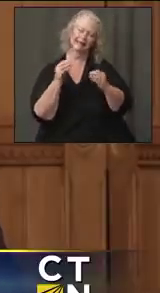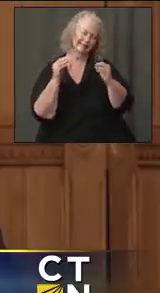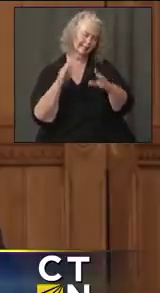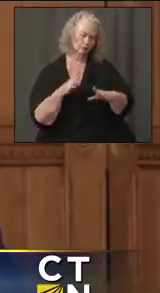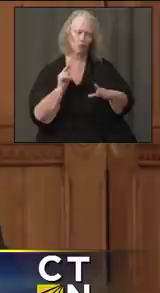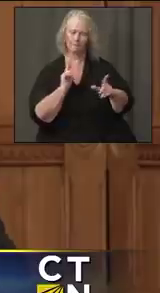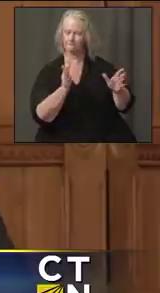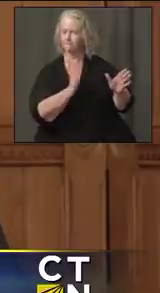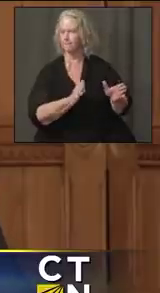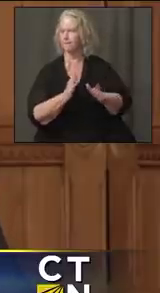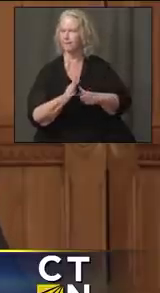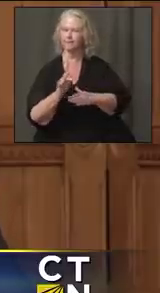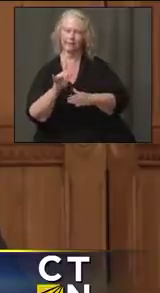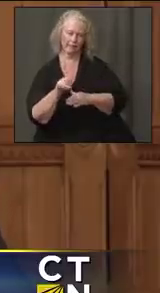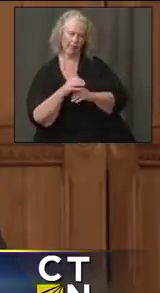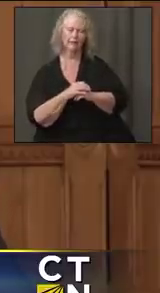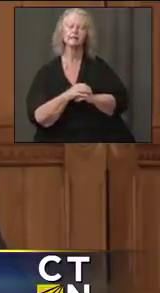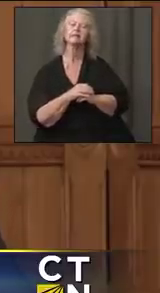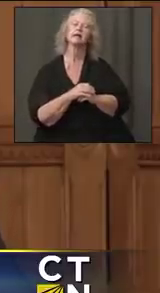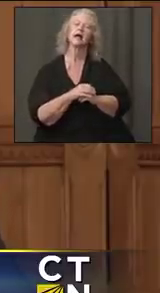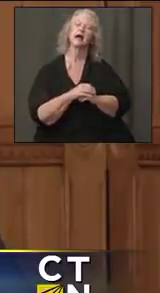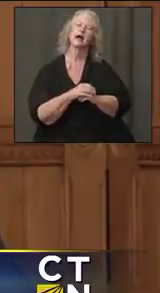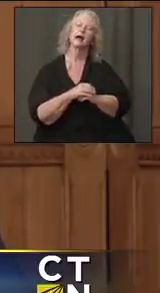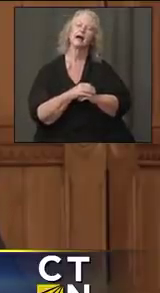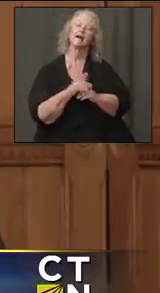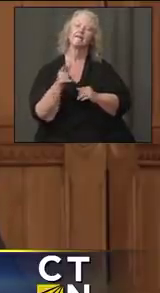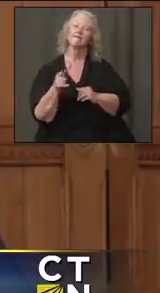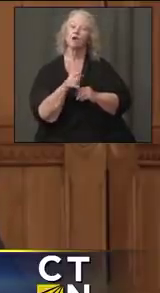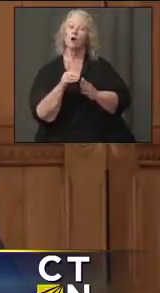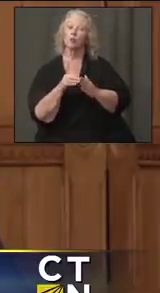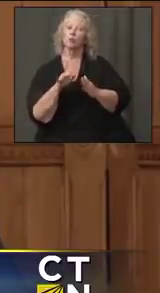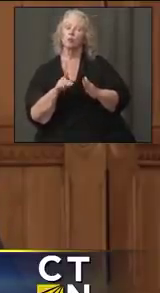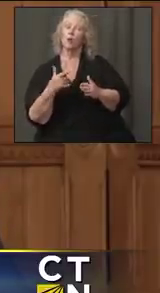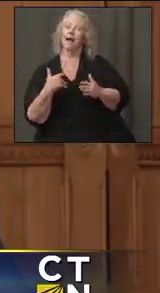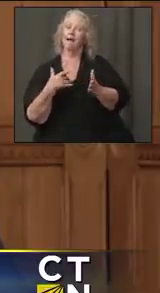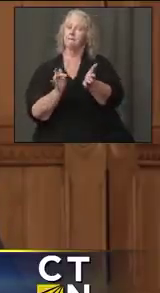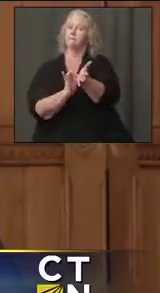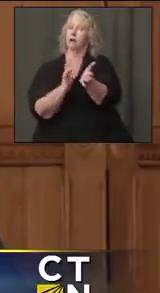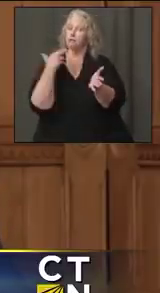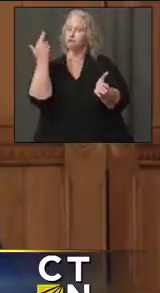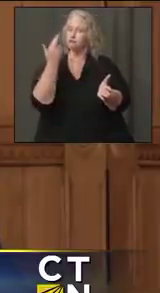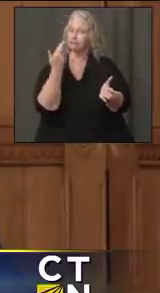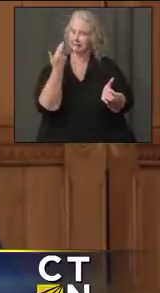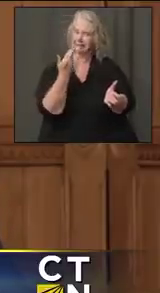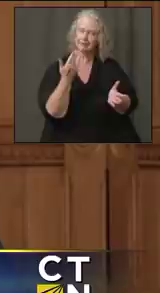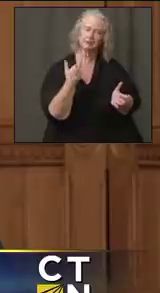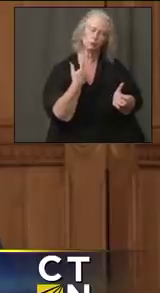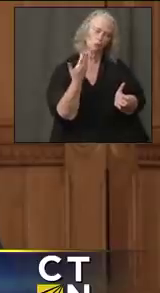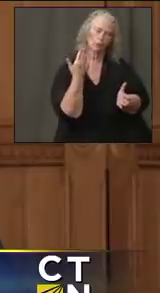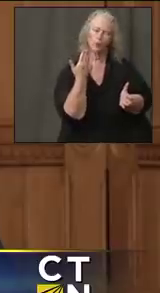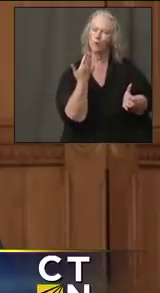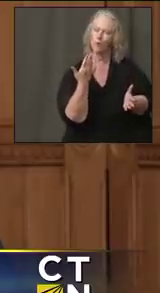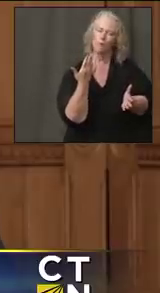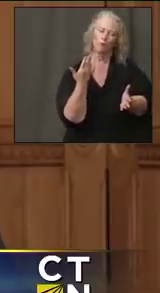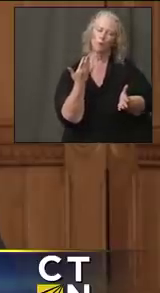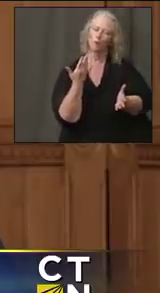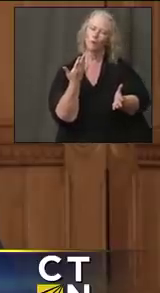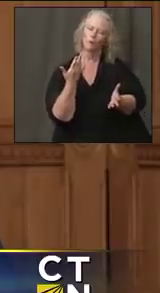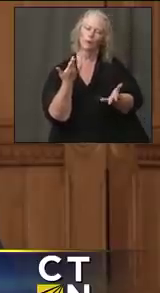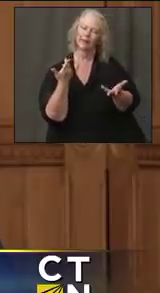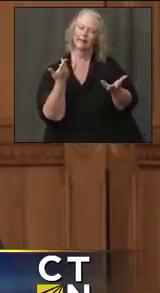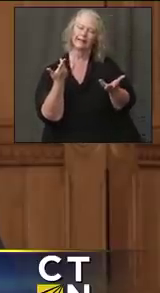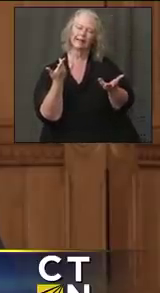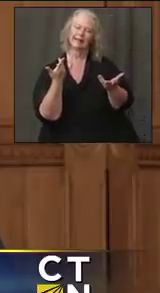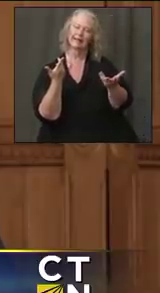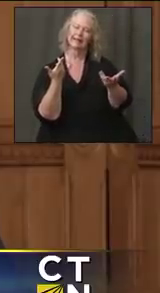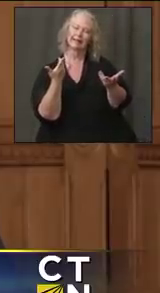for their students. So for the students that are medically fragile, we know that it might be less healthy for them to wear a mask, so